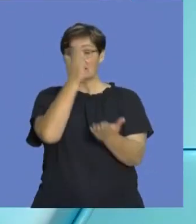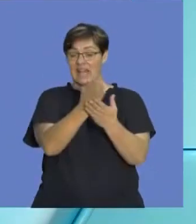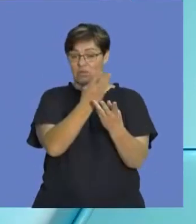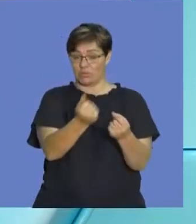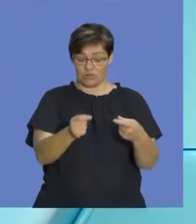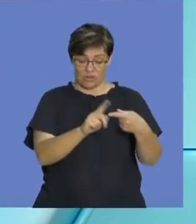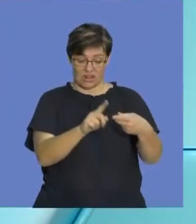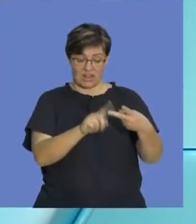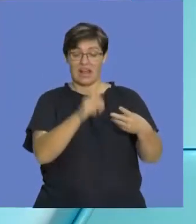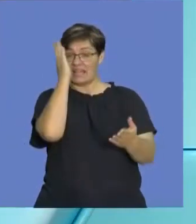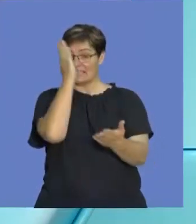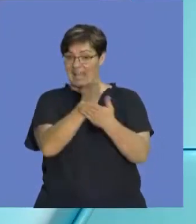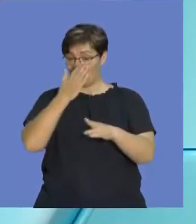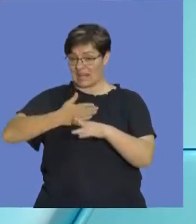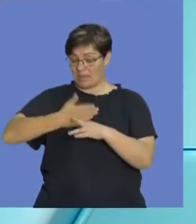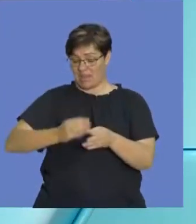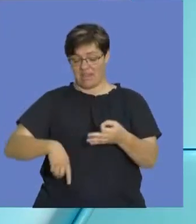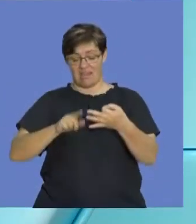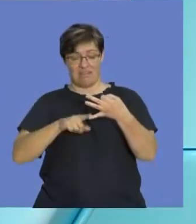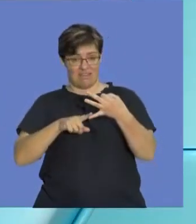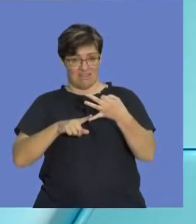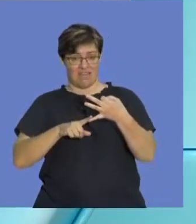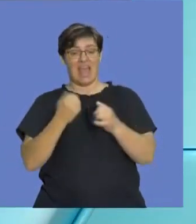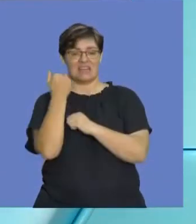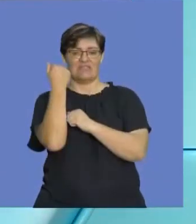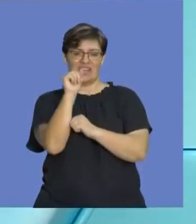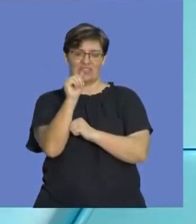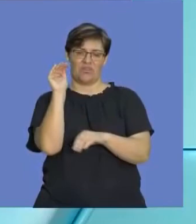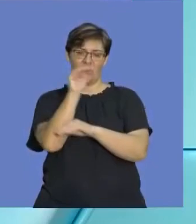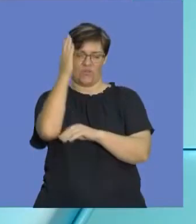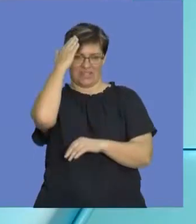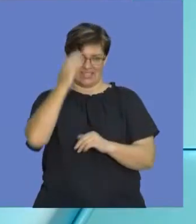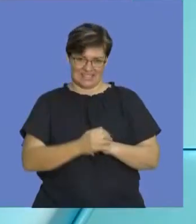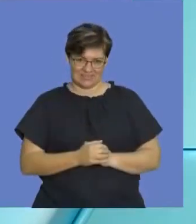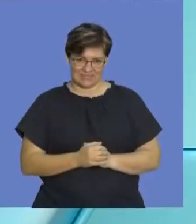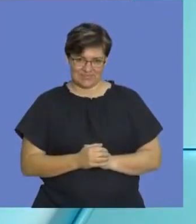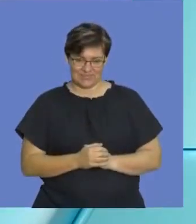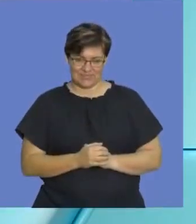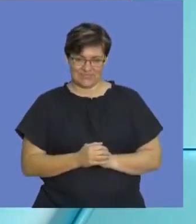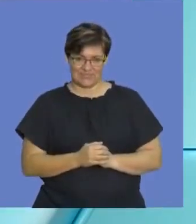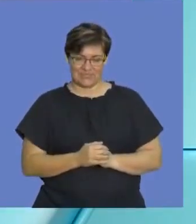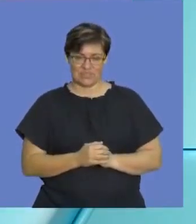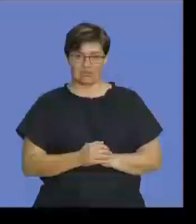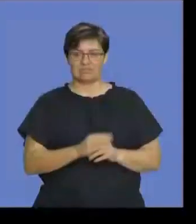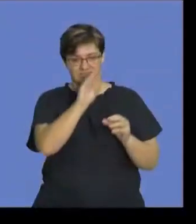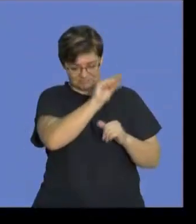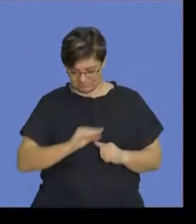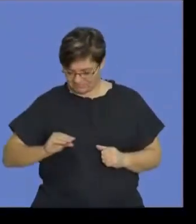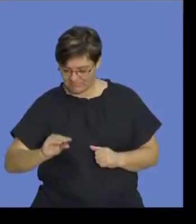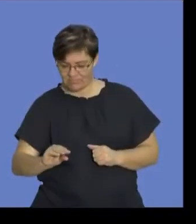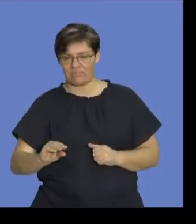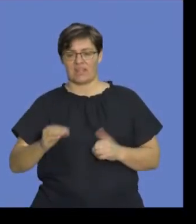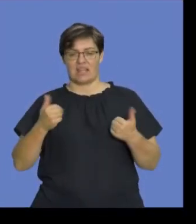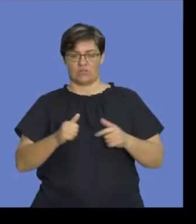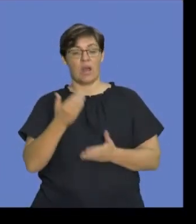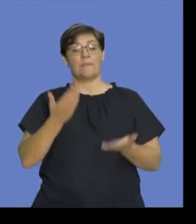them? Direct material, direct labor, and the factory overheads. Okay, so we've brought them